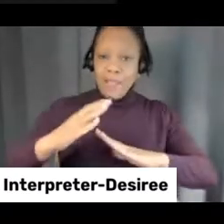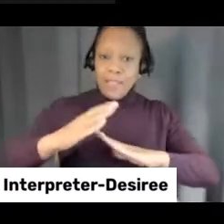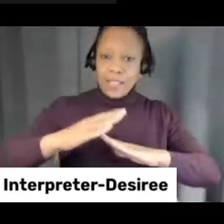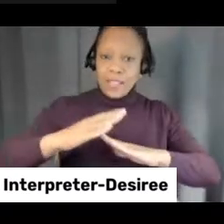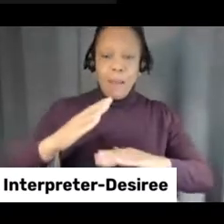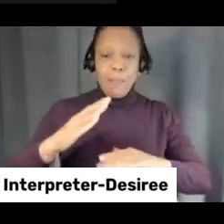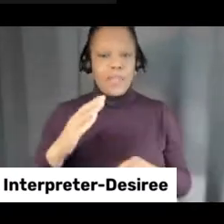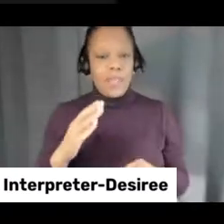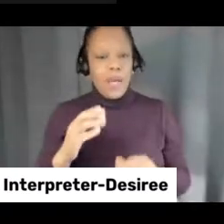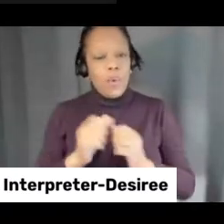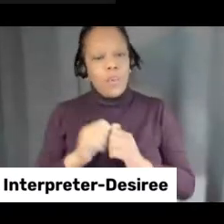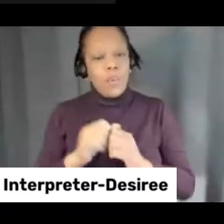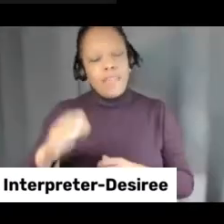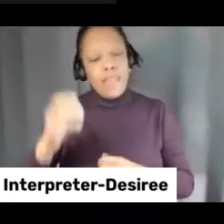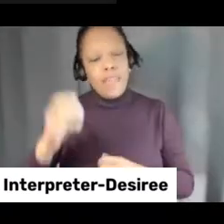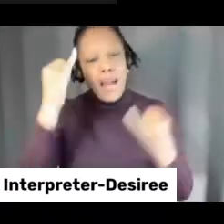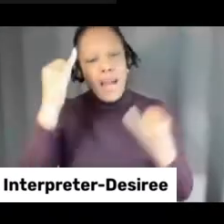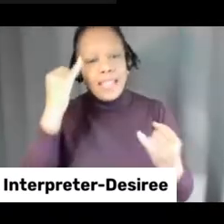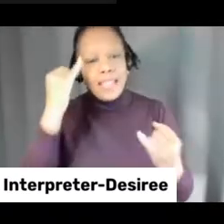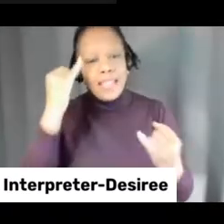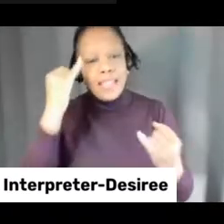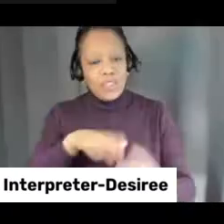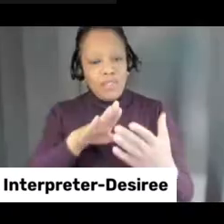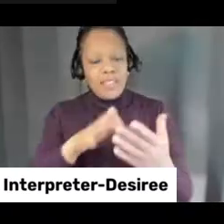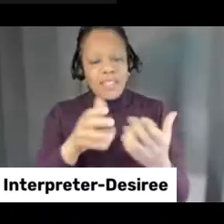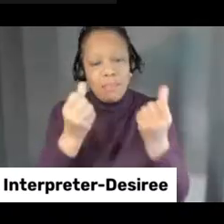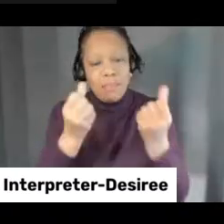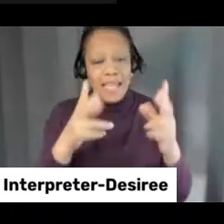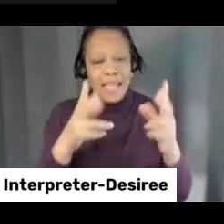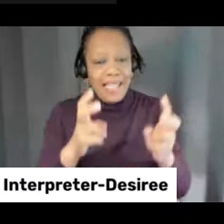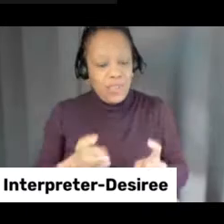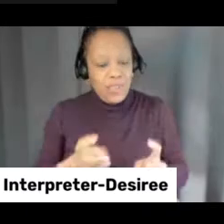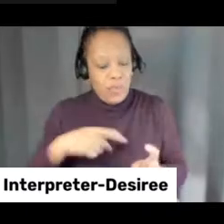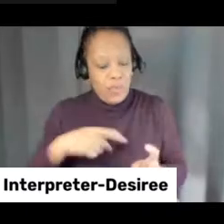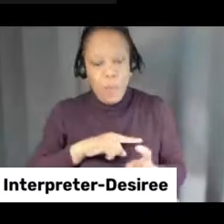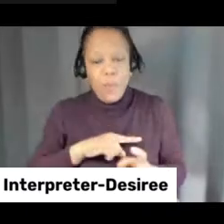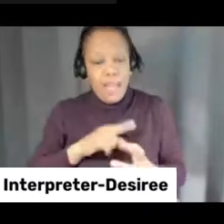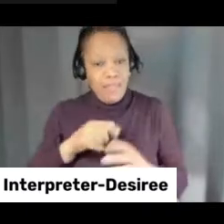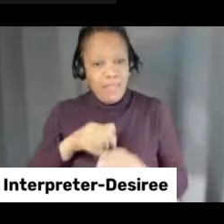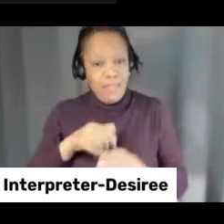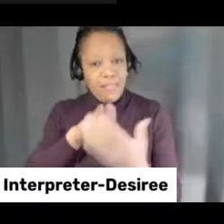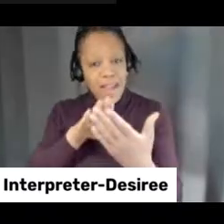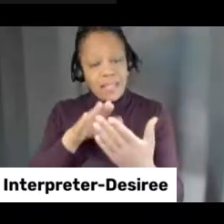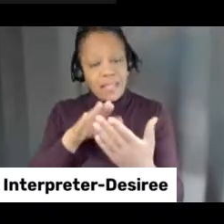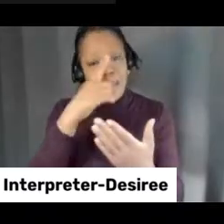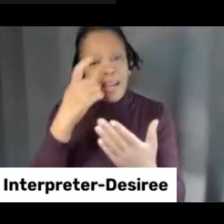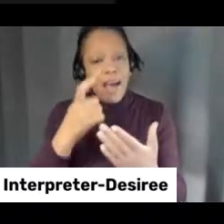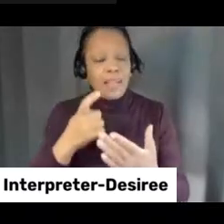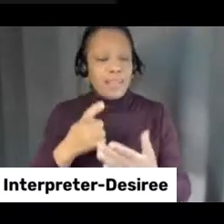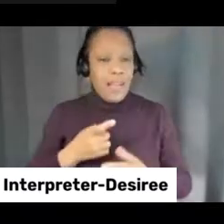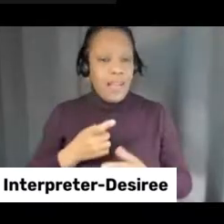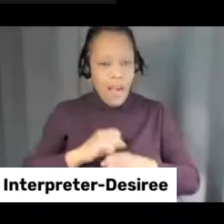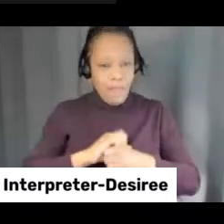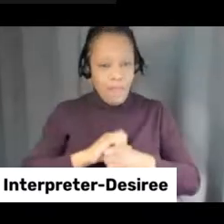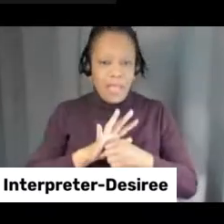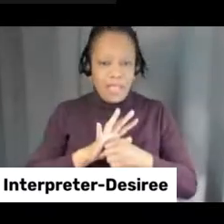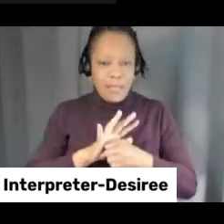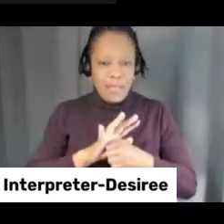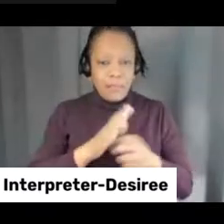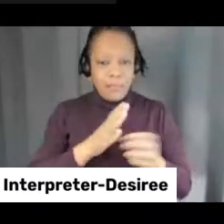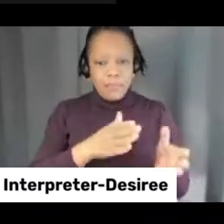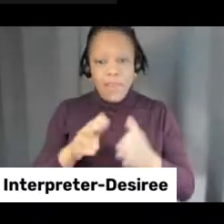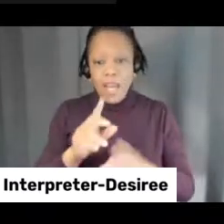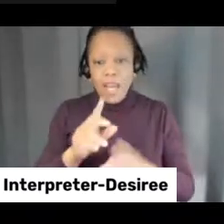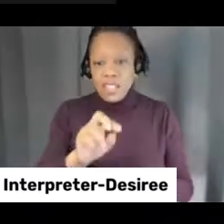of addressing the issues that we have faced due to the pandemic. First, we'll have Dr. Kiran Joshi, who is the